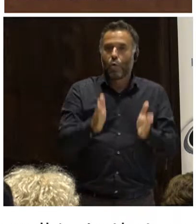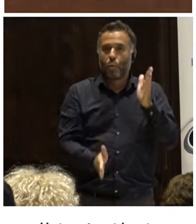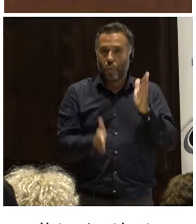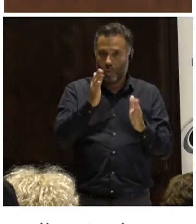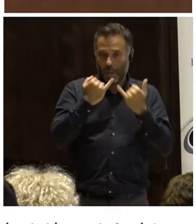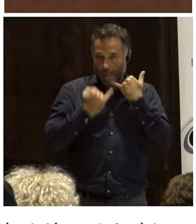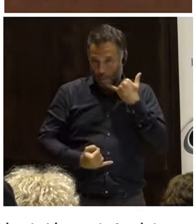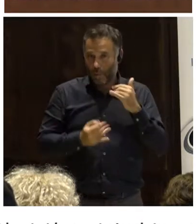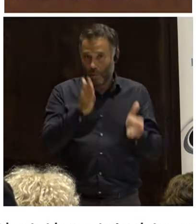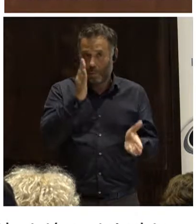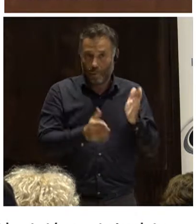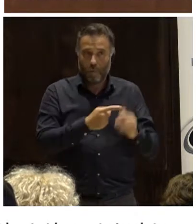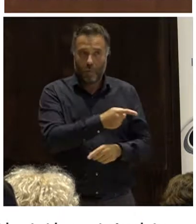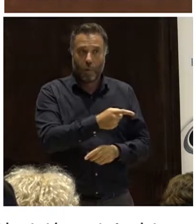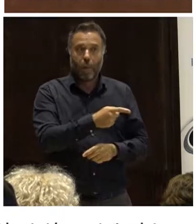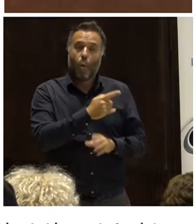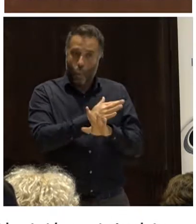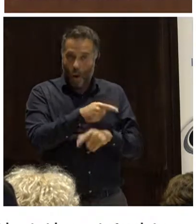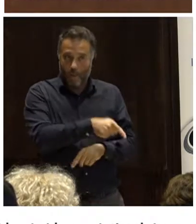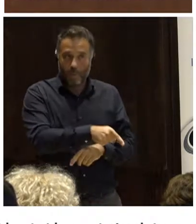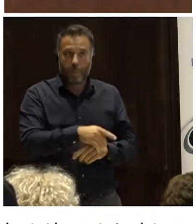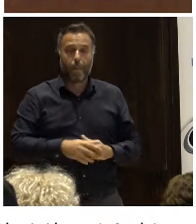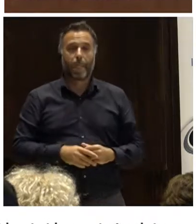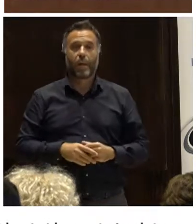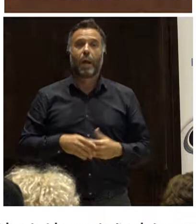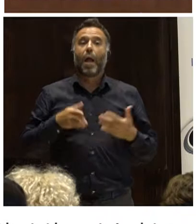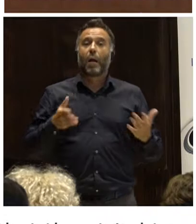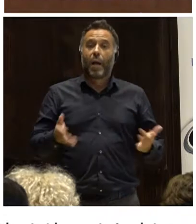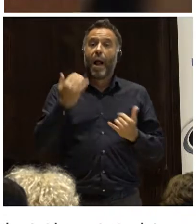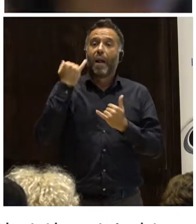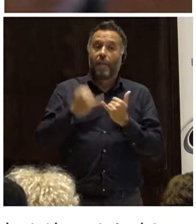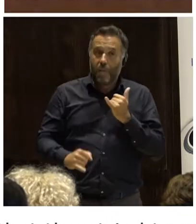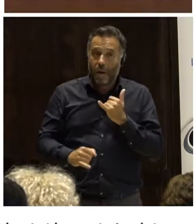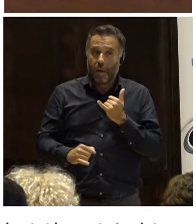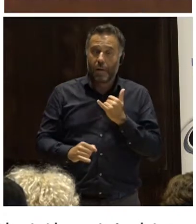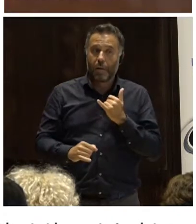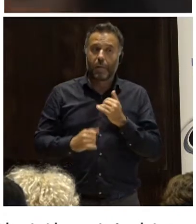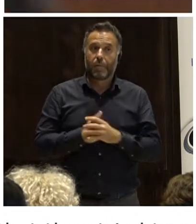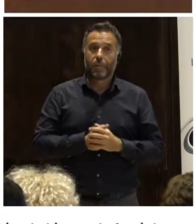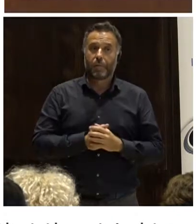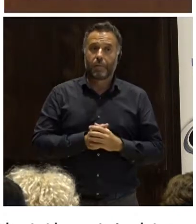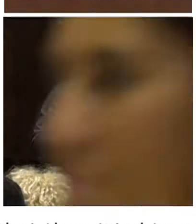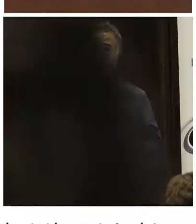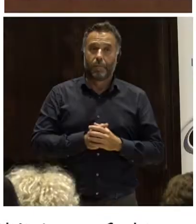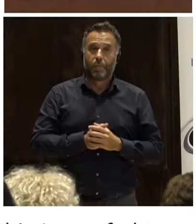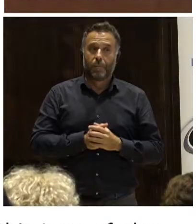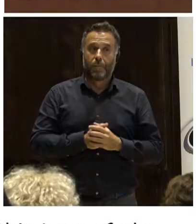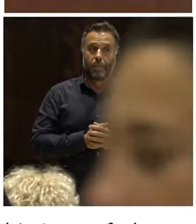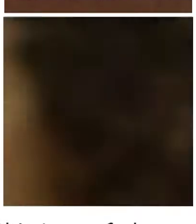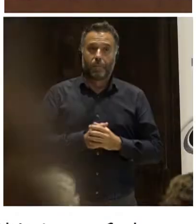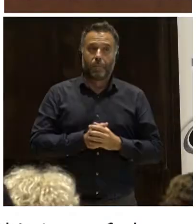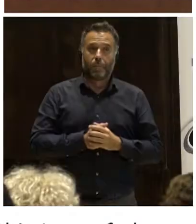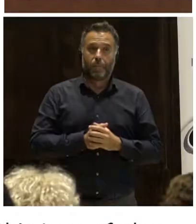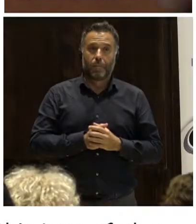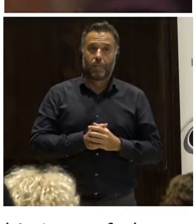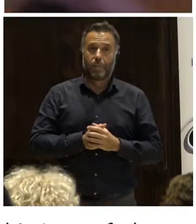of play. And finally, the role play or the game is a play